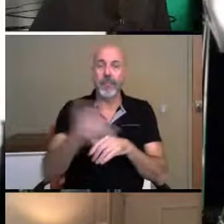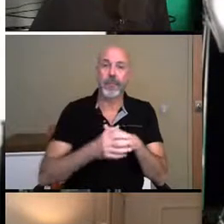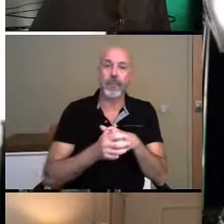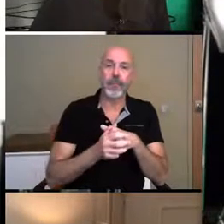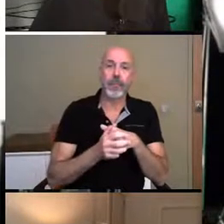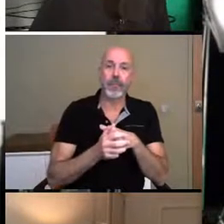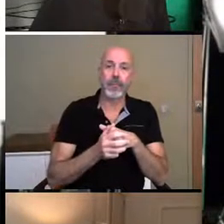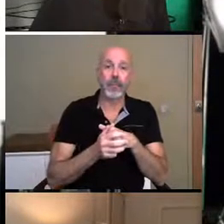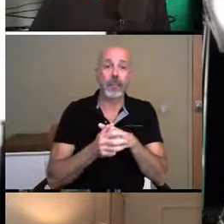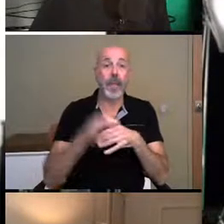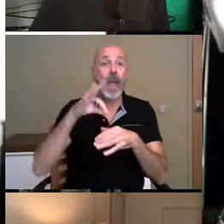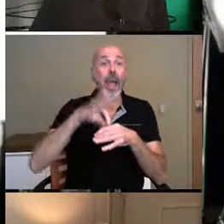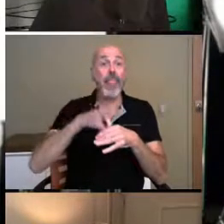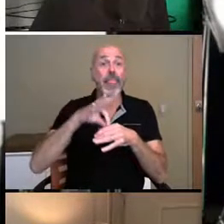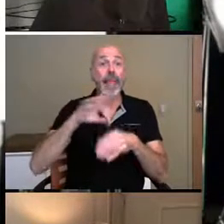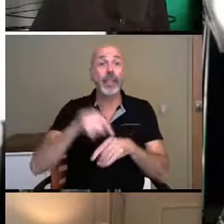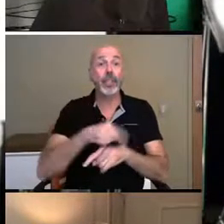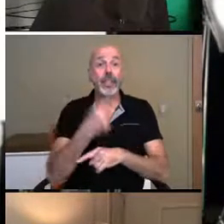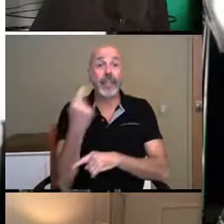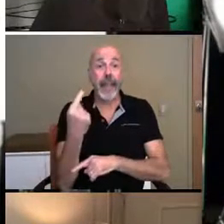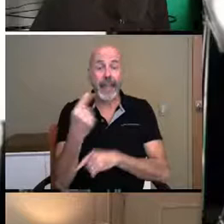The election day is being